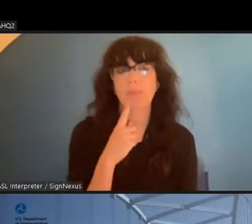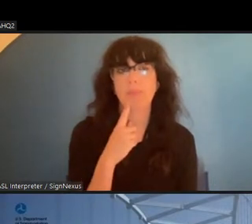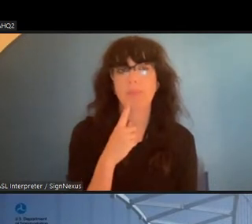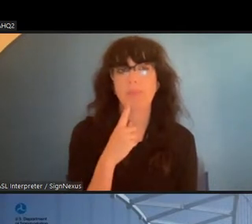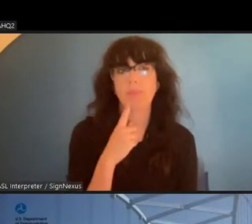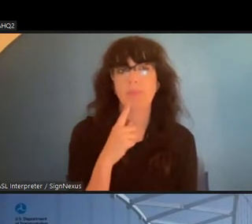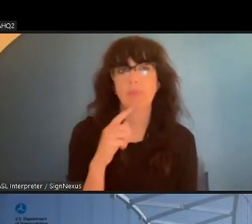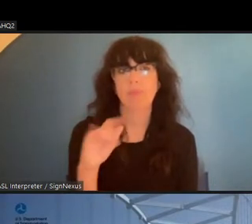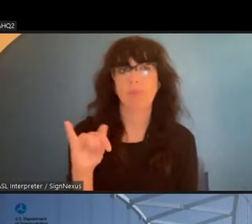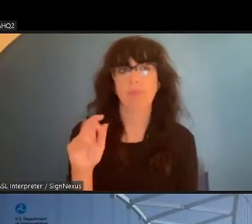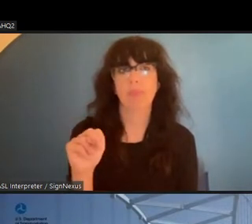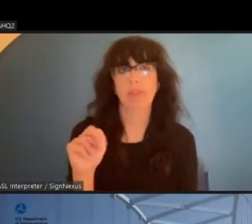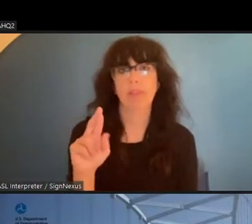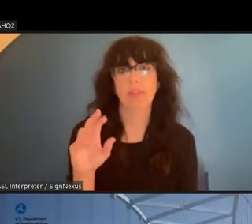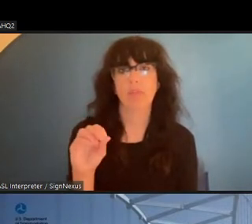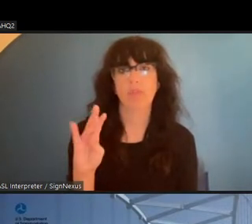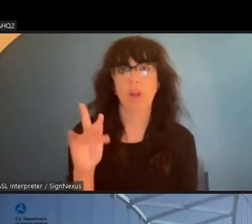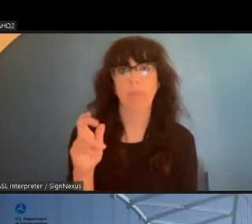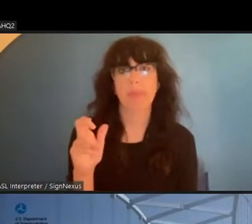ian robinson